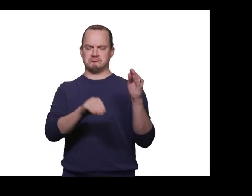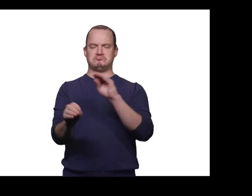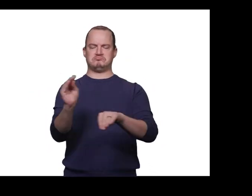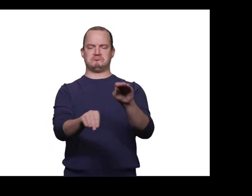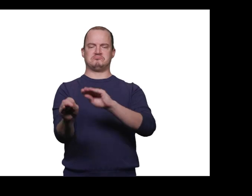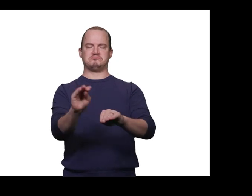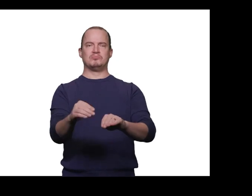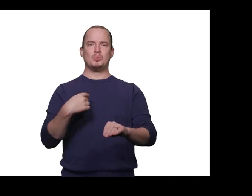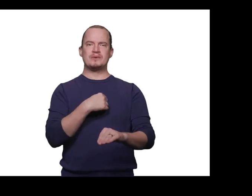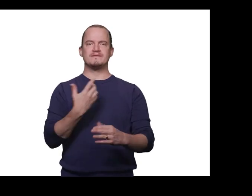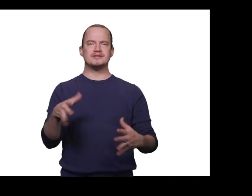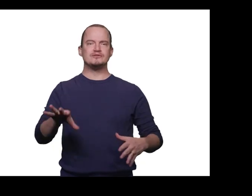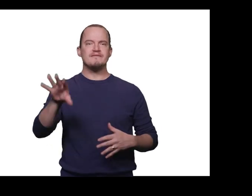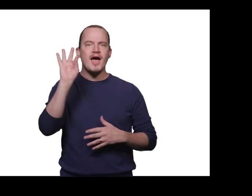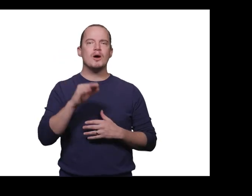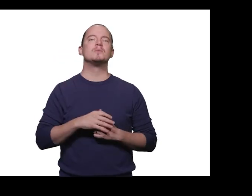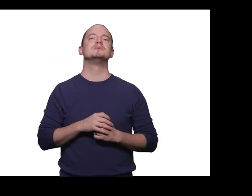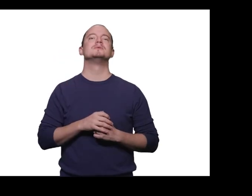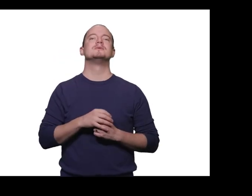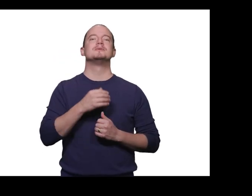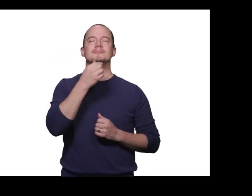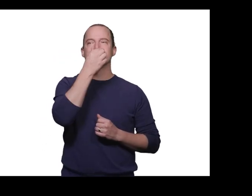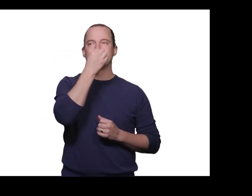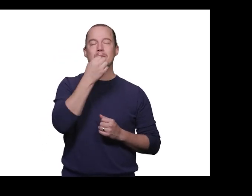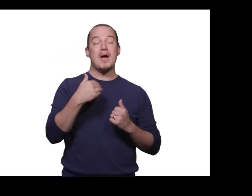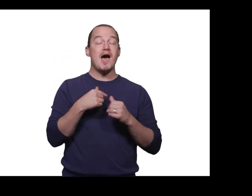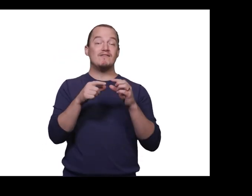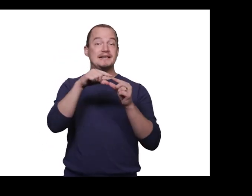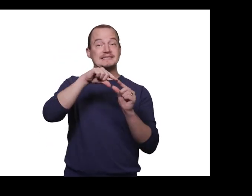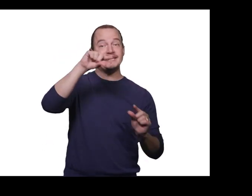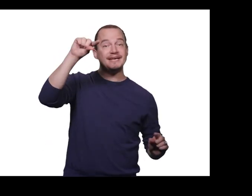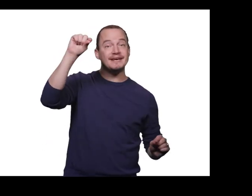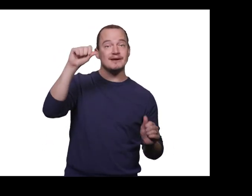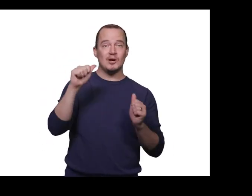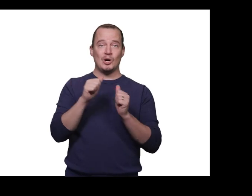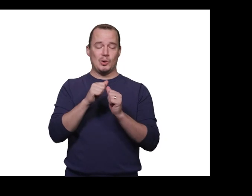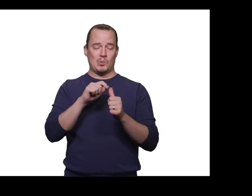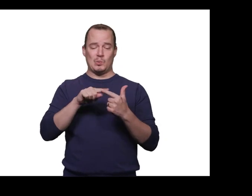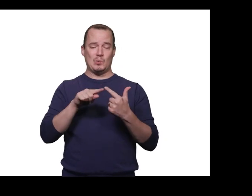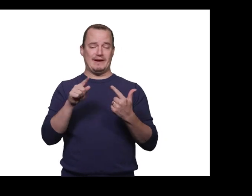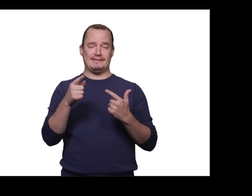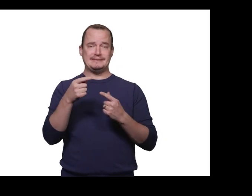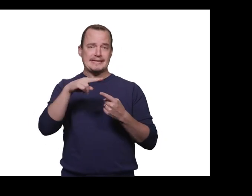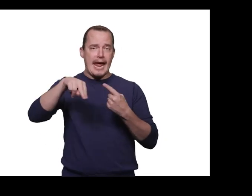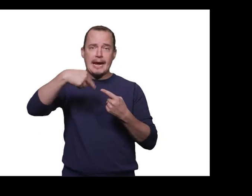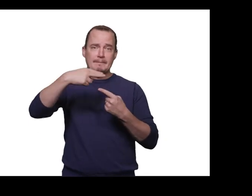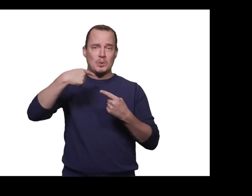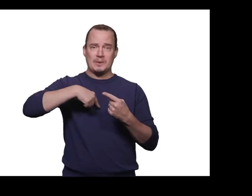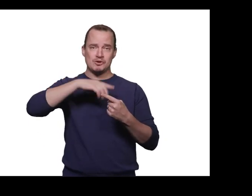along the way. We have just a stick with some duct tape that became